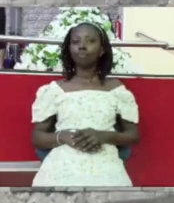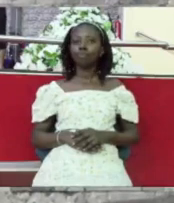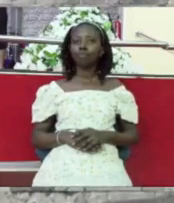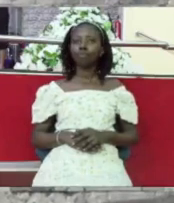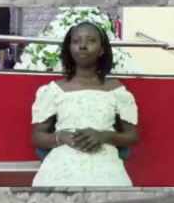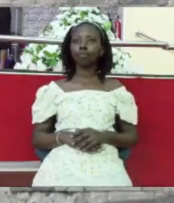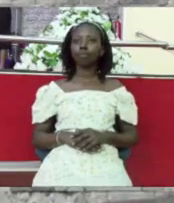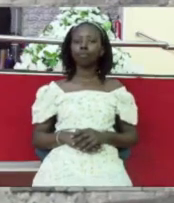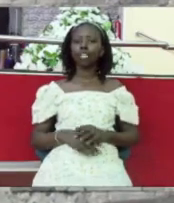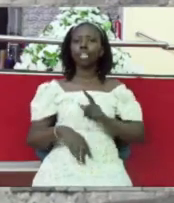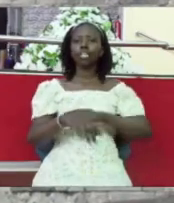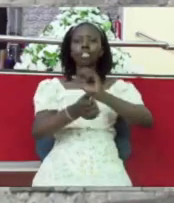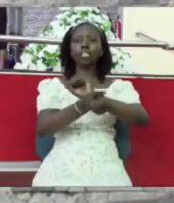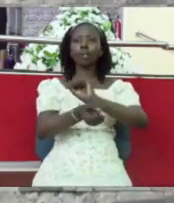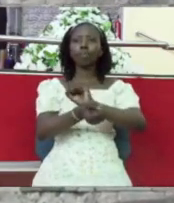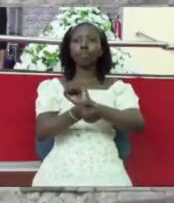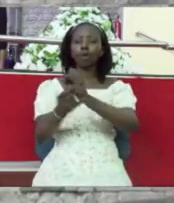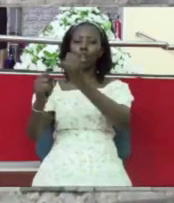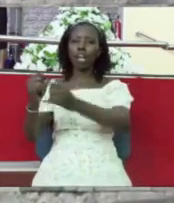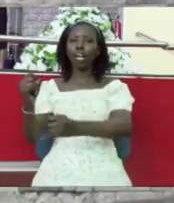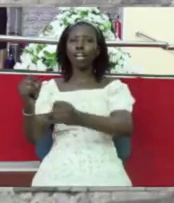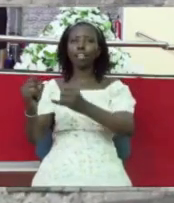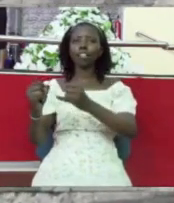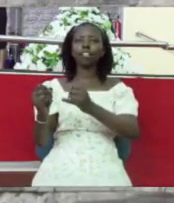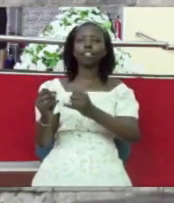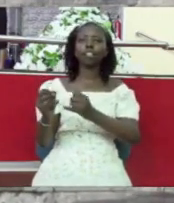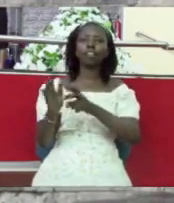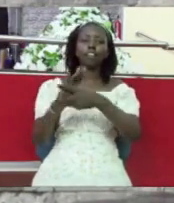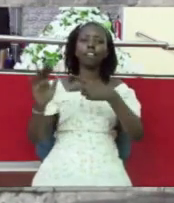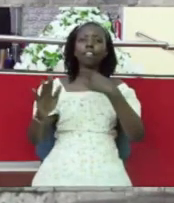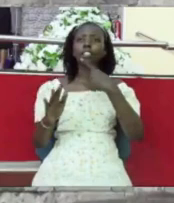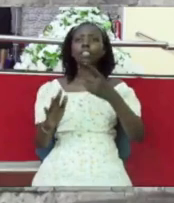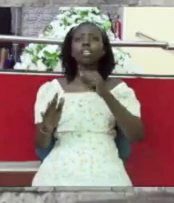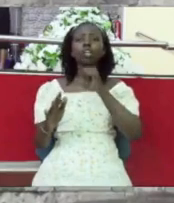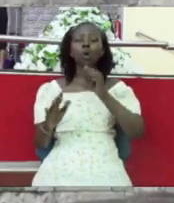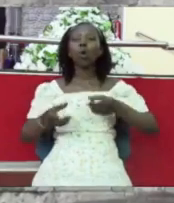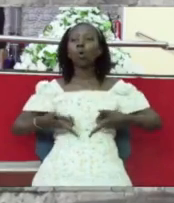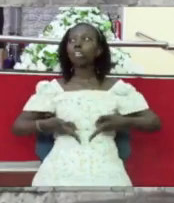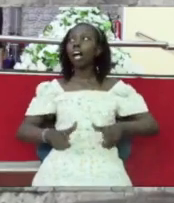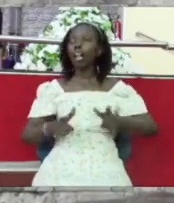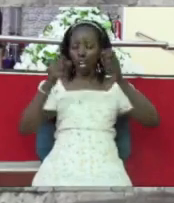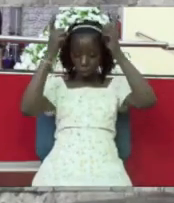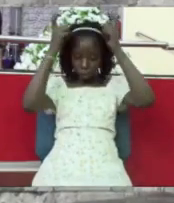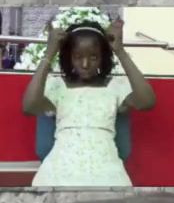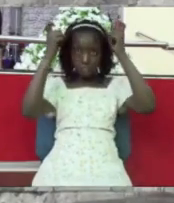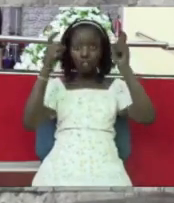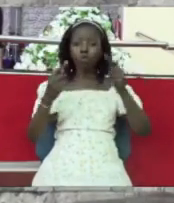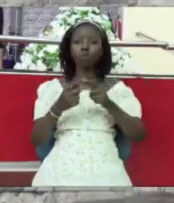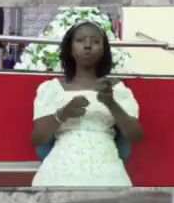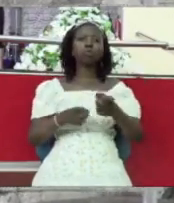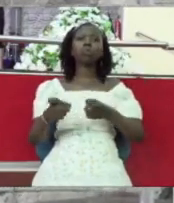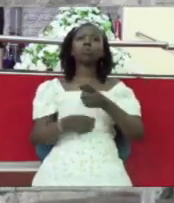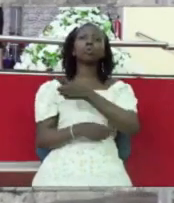mazuri. When Paul comes to the end of that discourse, he says, do not allow evil to overcome you. You have the power, you have the ability to overcome